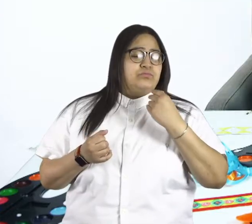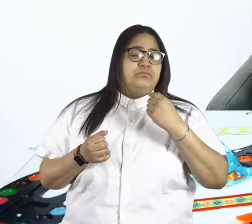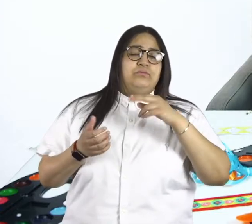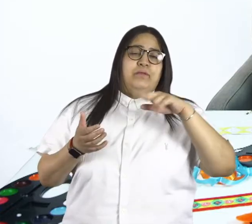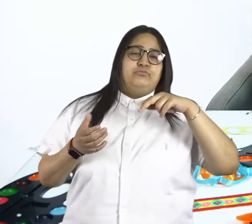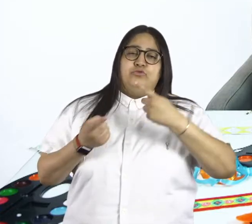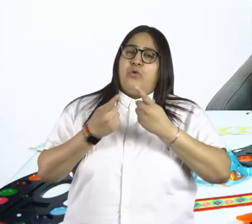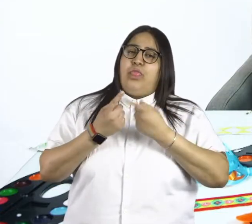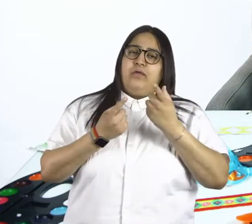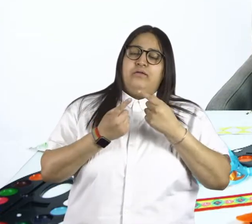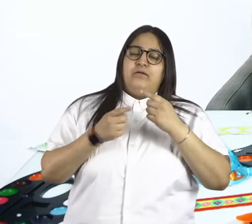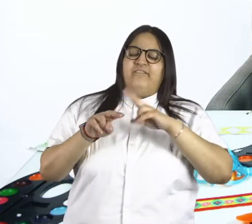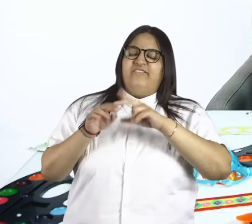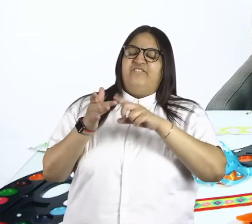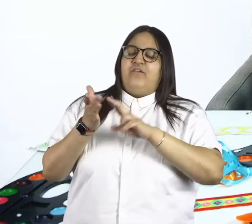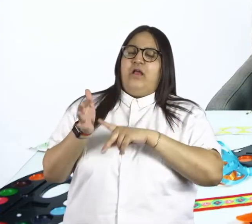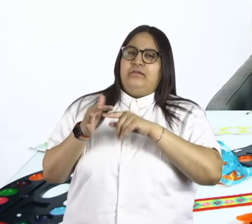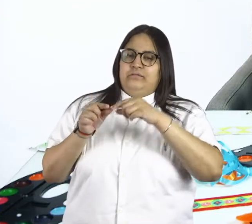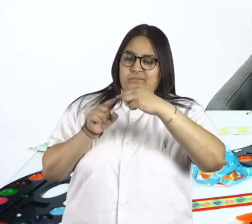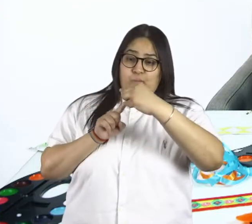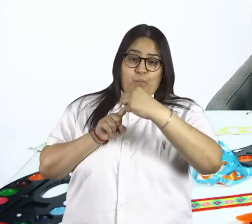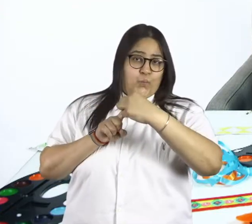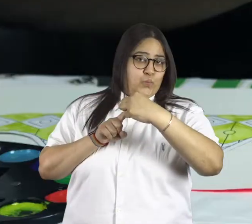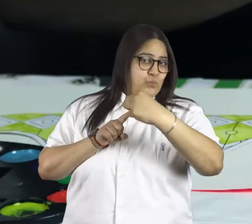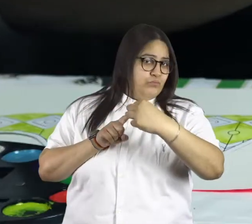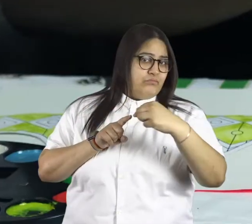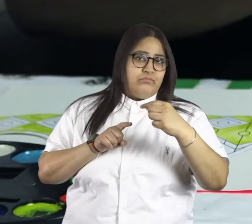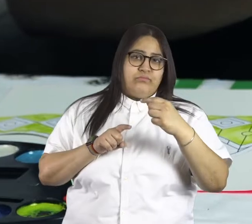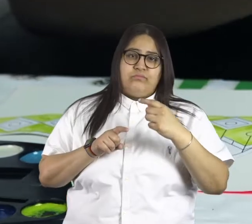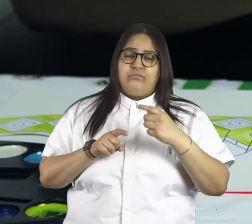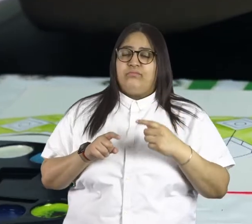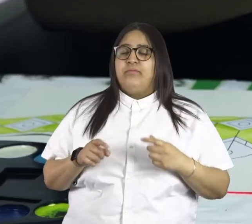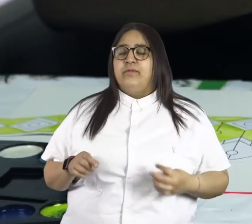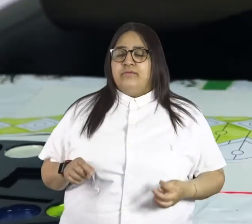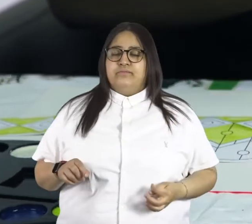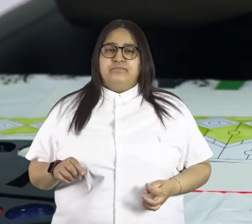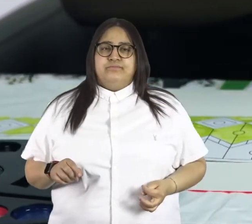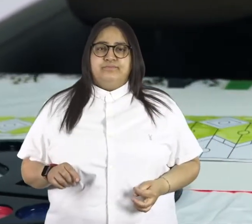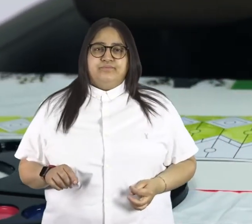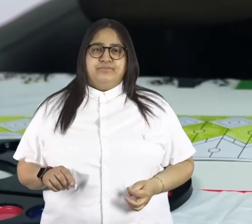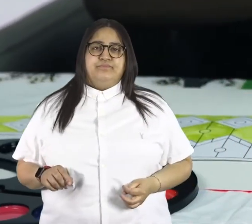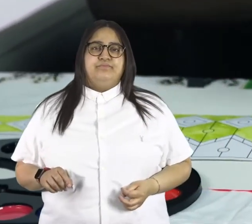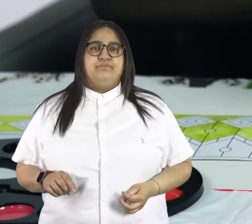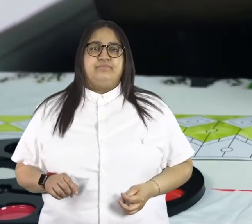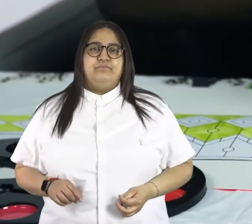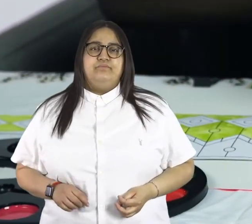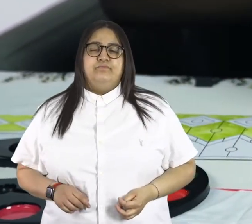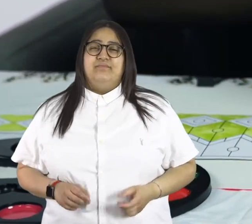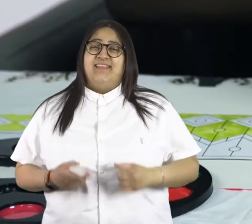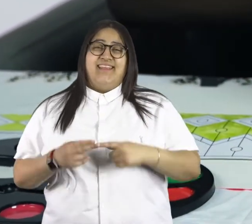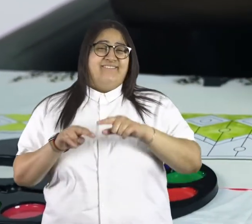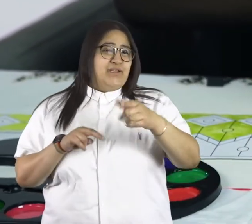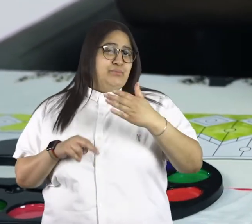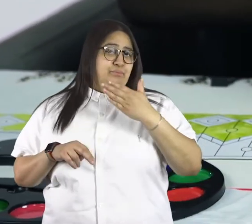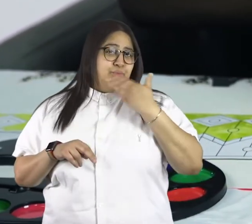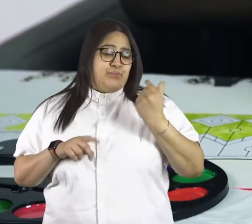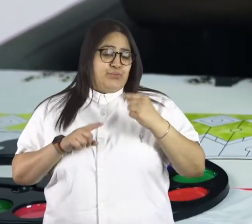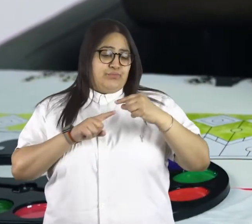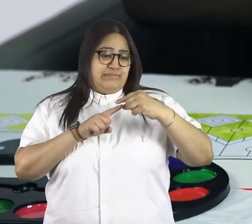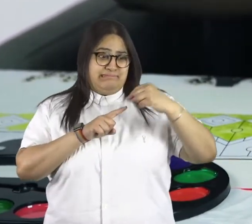paintbrush, this same one, which will be included in the starter pack we'll be handing out, you could just use the edge of it. It has a little peak at